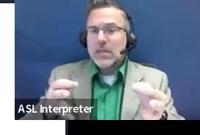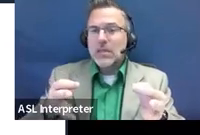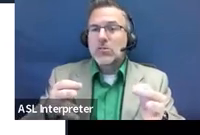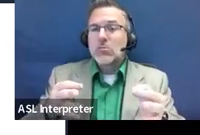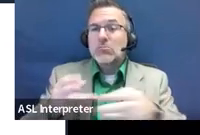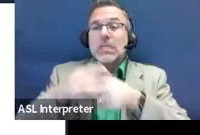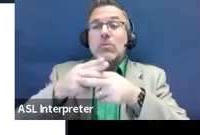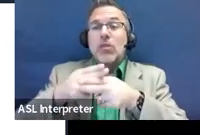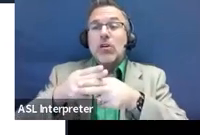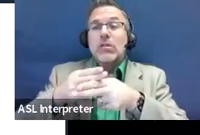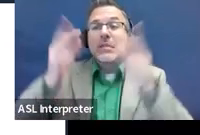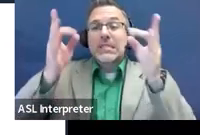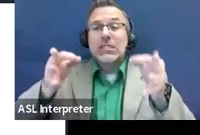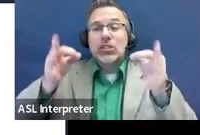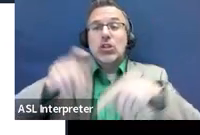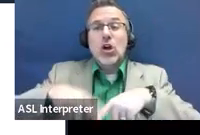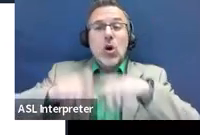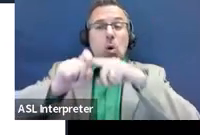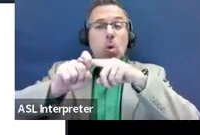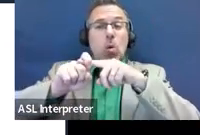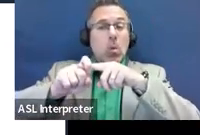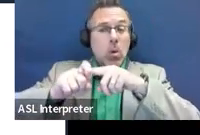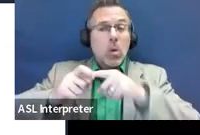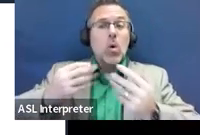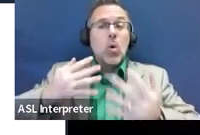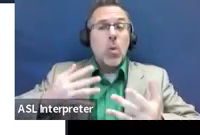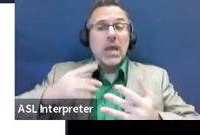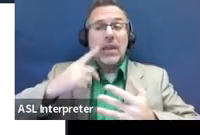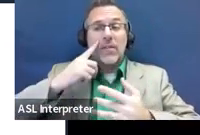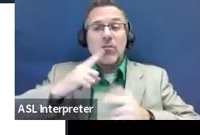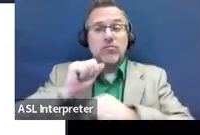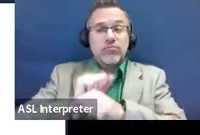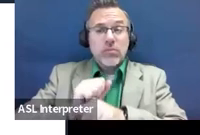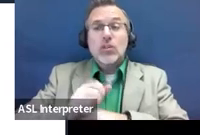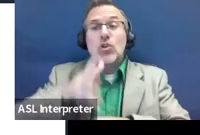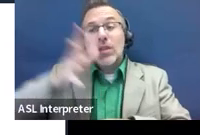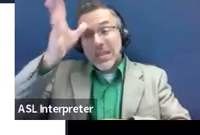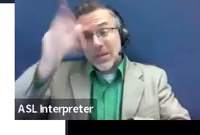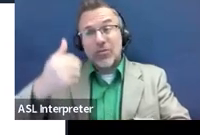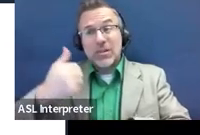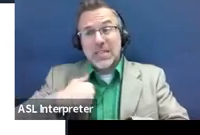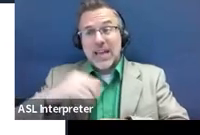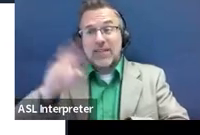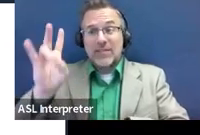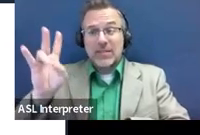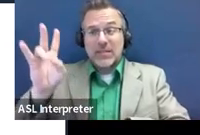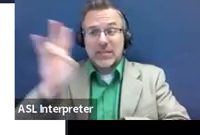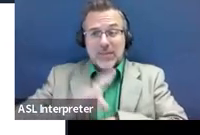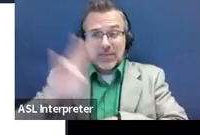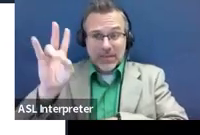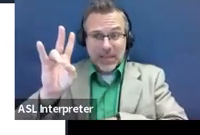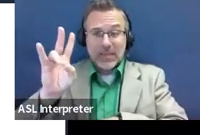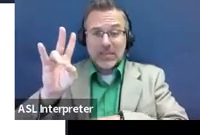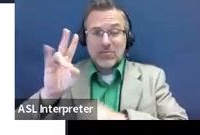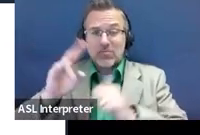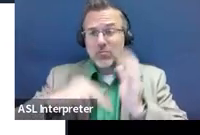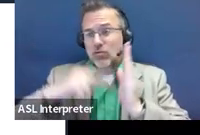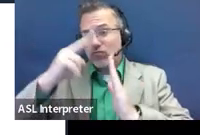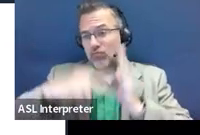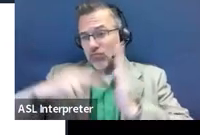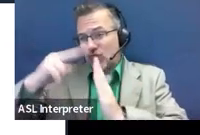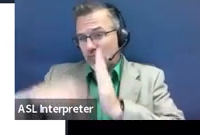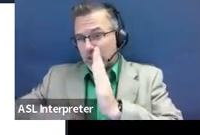effect. And so they have their 7 days to review those proposals